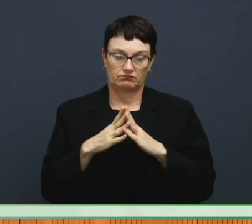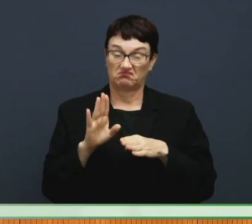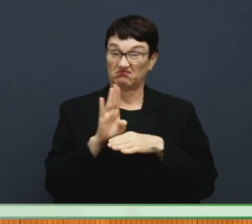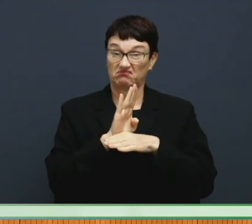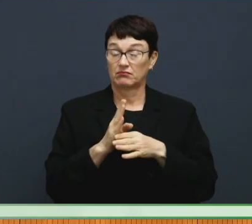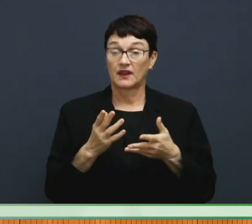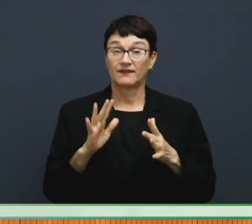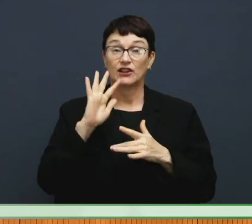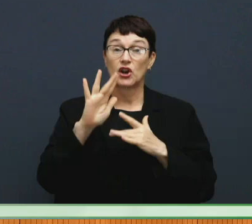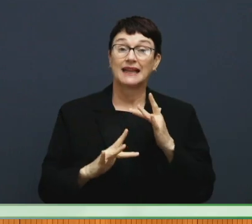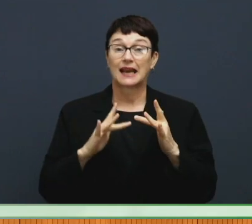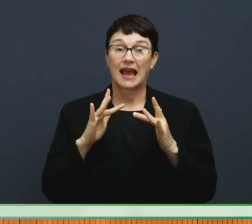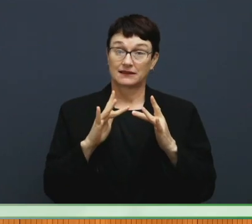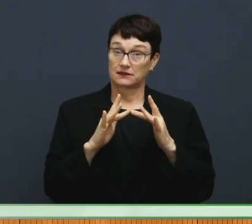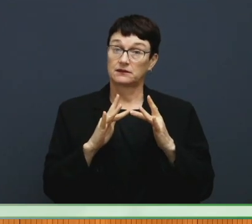Plus competition.